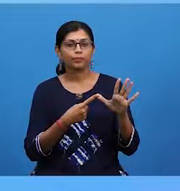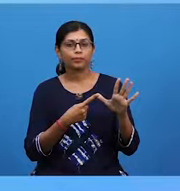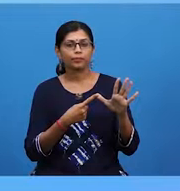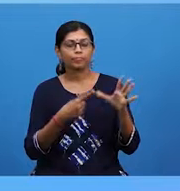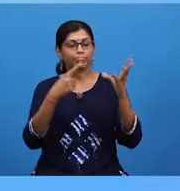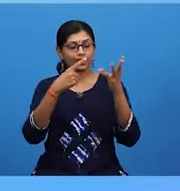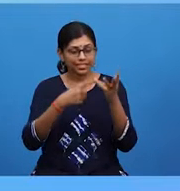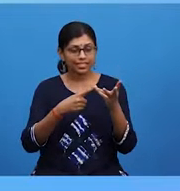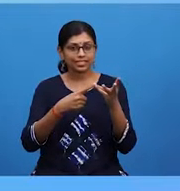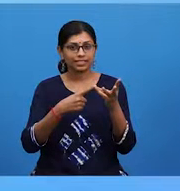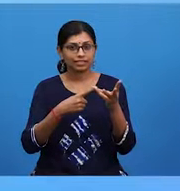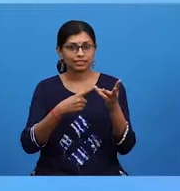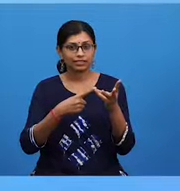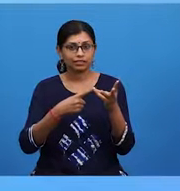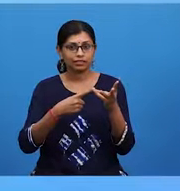Sixth.